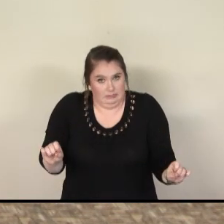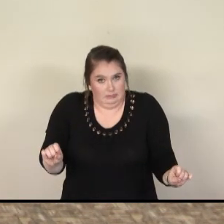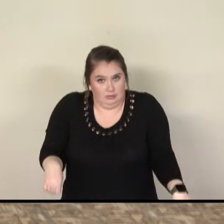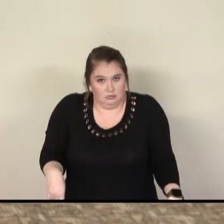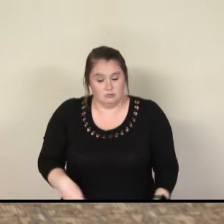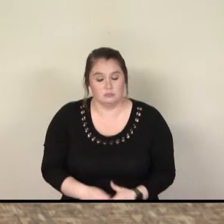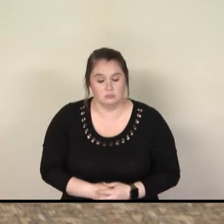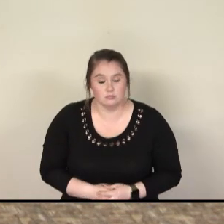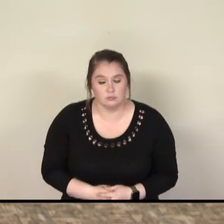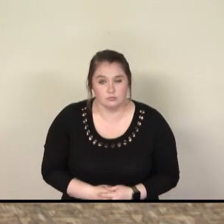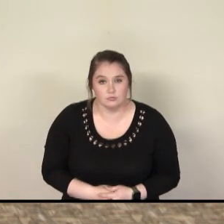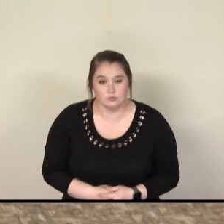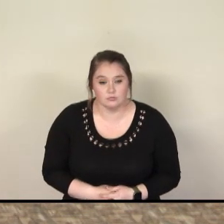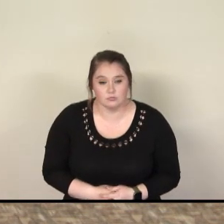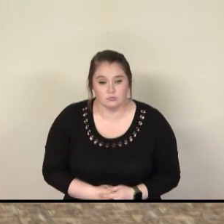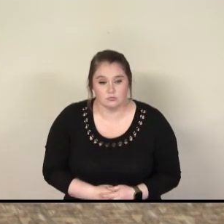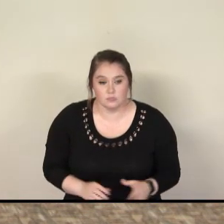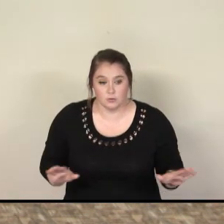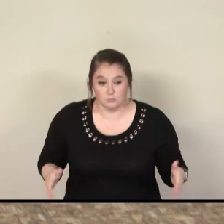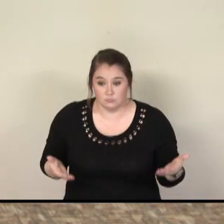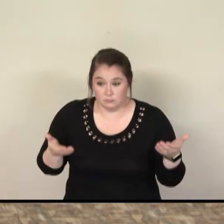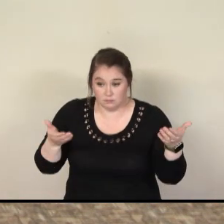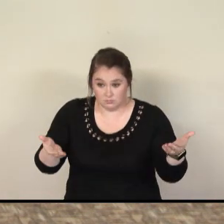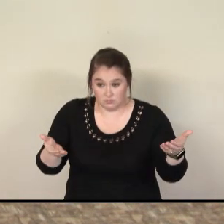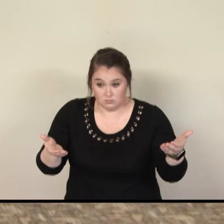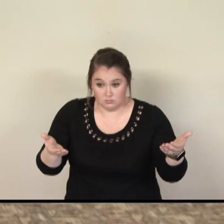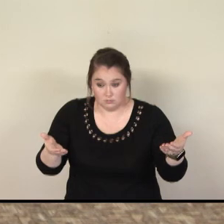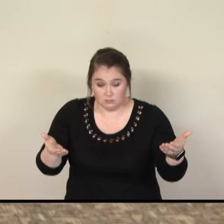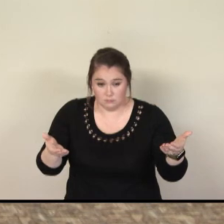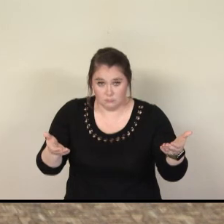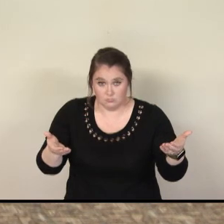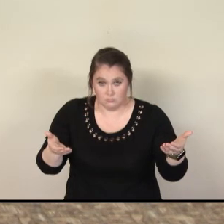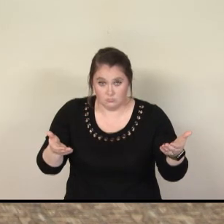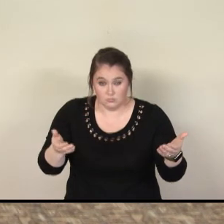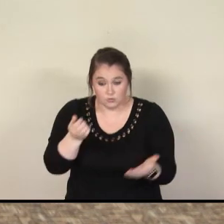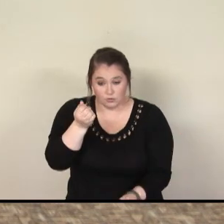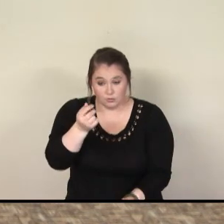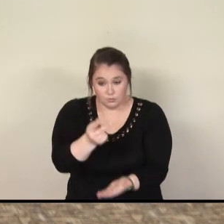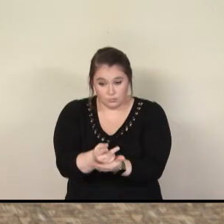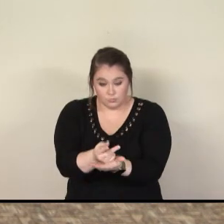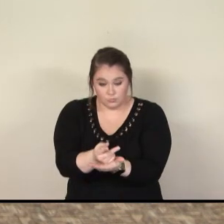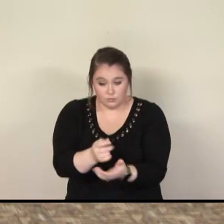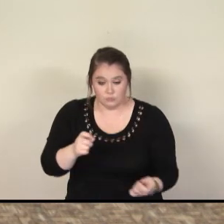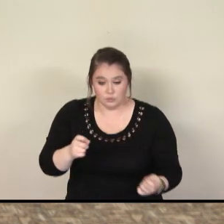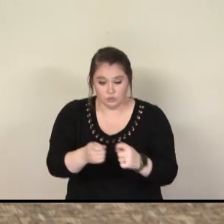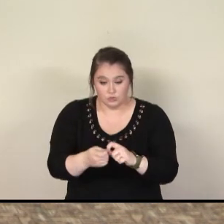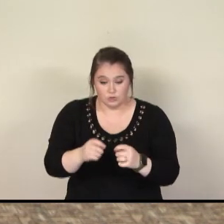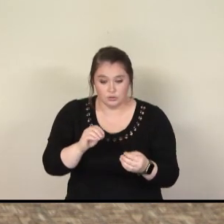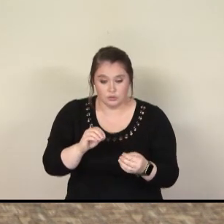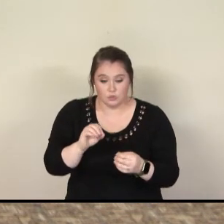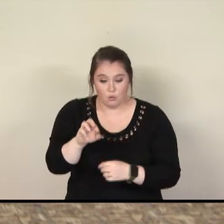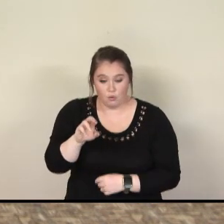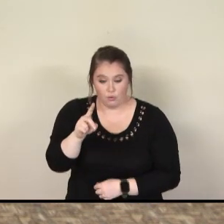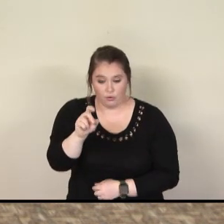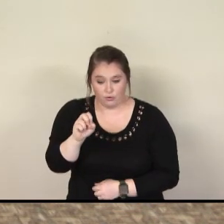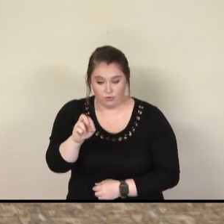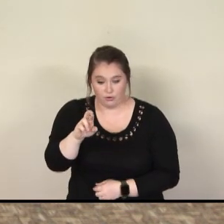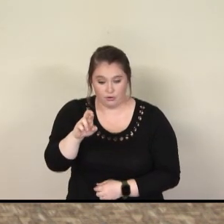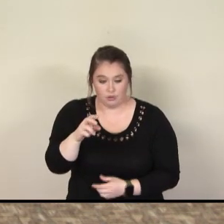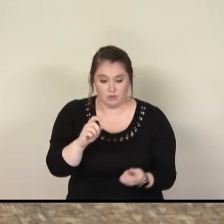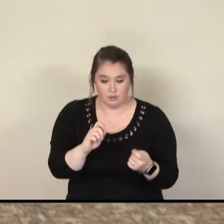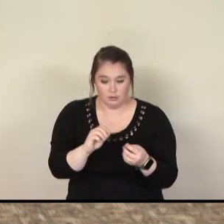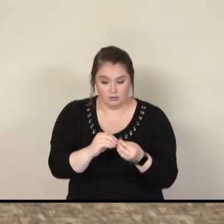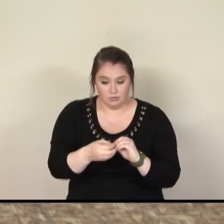have discussion at that point. So I will entertain a motion to approve change order number 1 to extend the substantial completion date to July